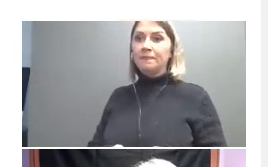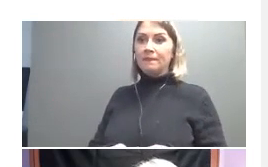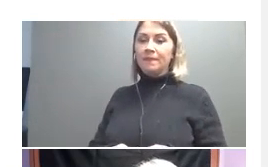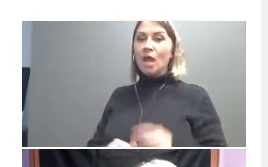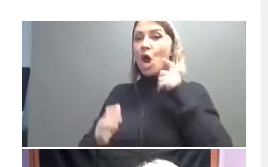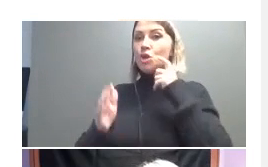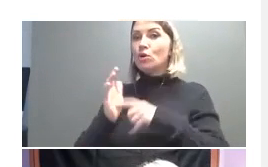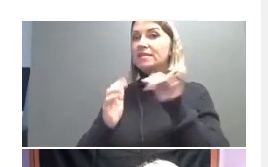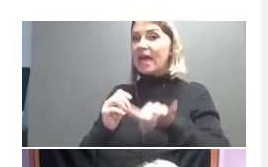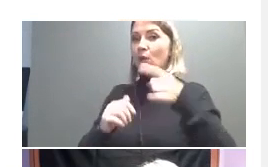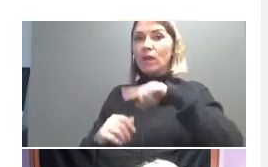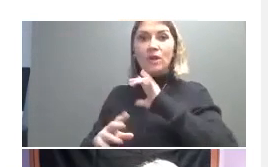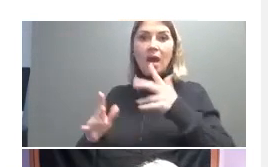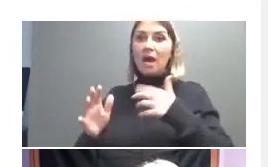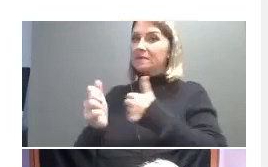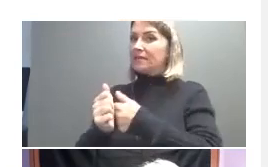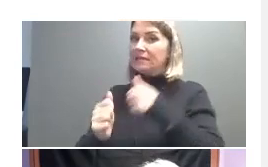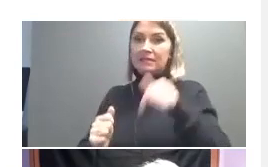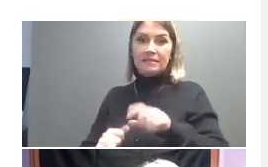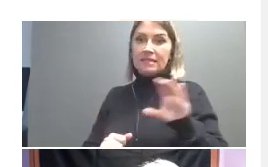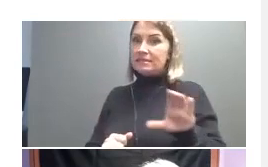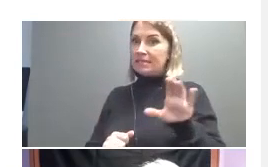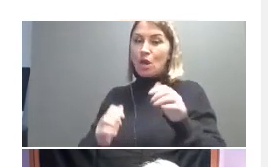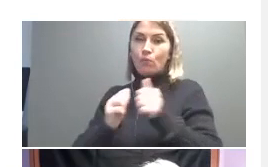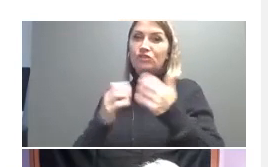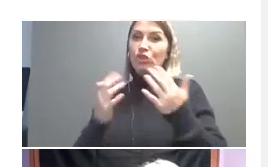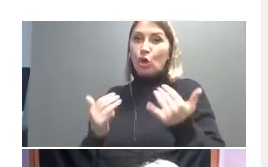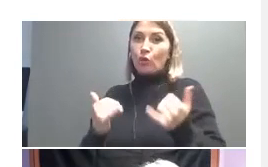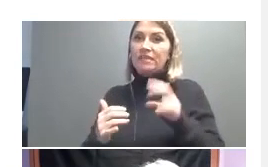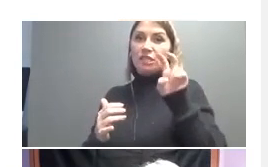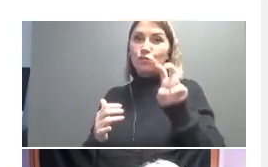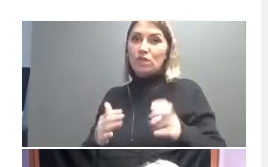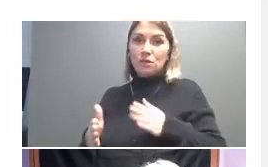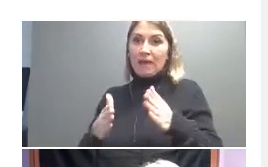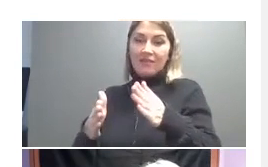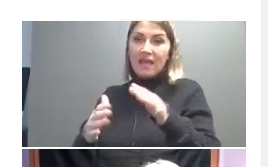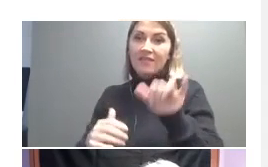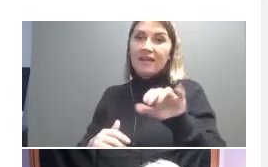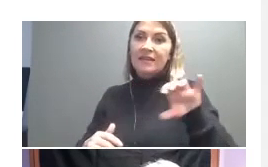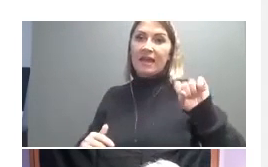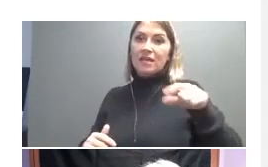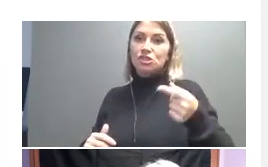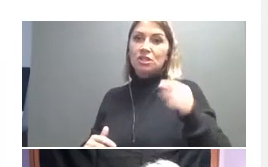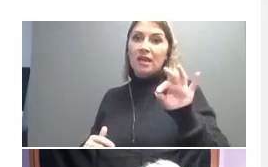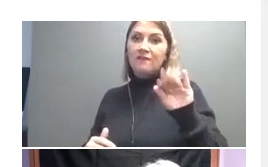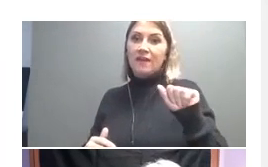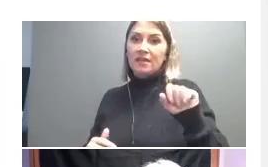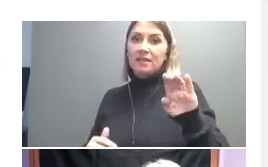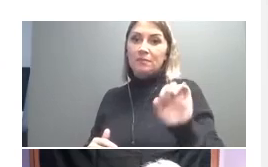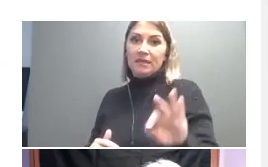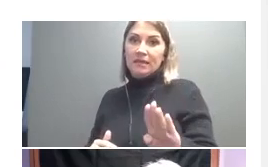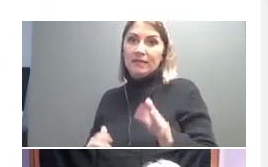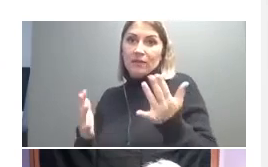Notice that we are not updating this C with the current iteration's path, that is SGFAEB that we found right